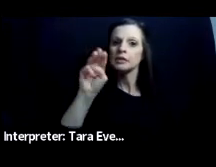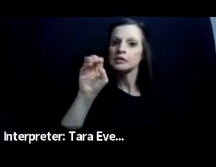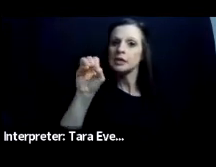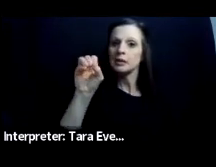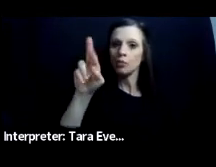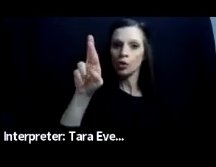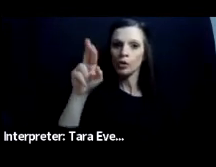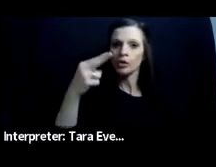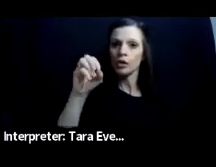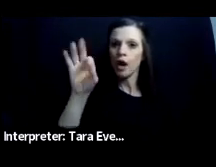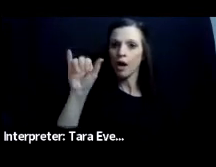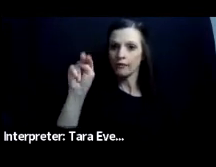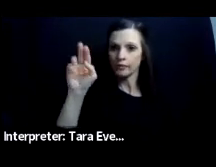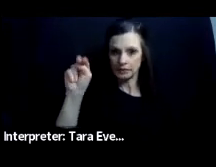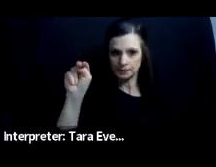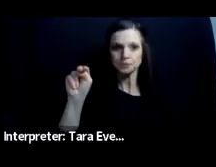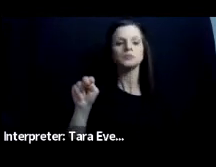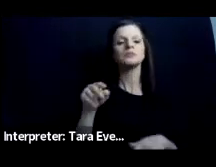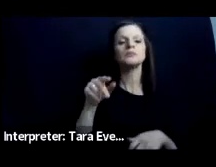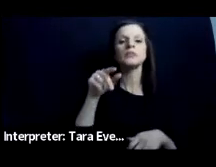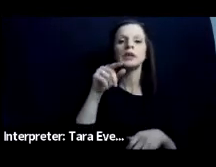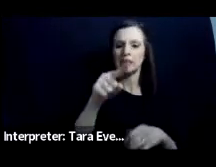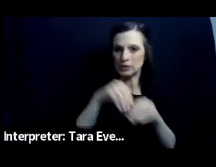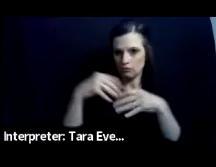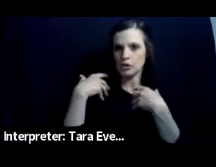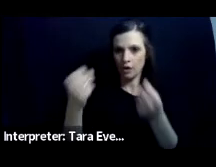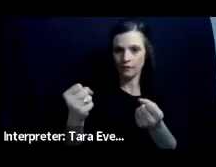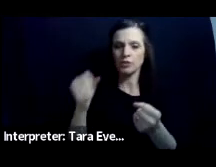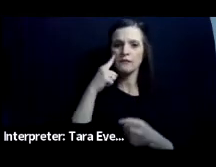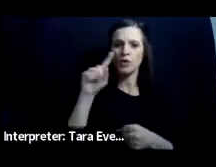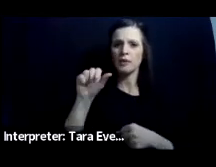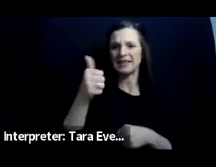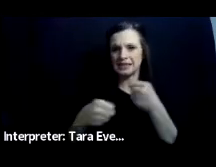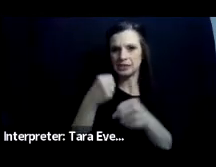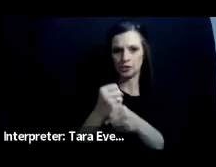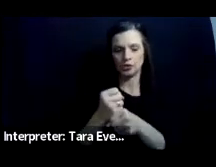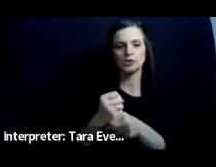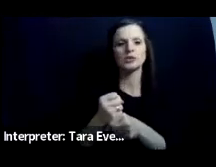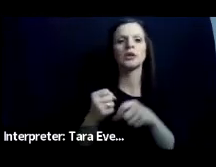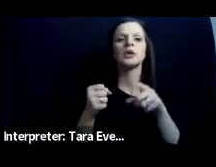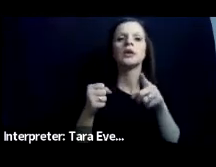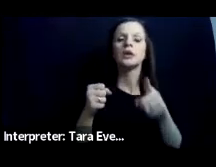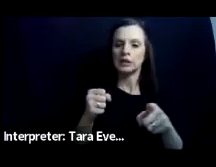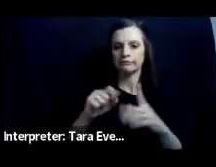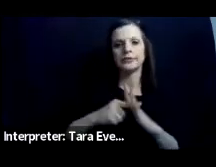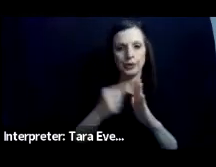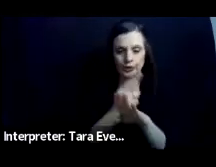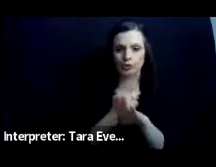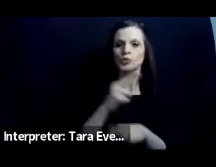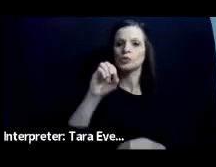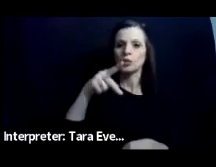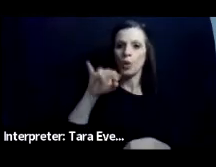from alcohol and opioids, and he started using opioids again, and he overdosed and died. And what the media